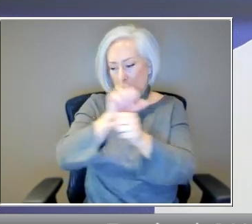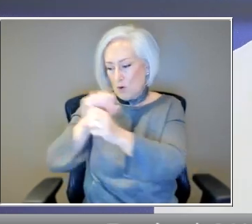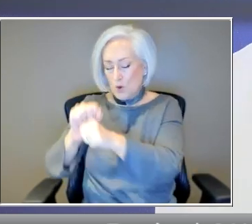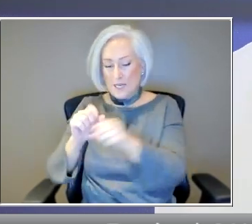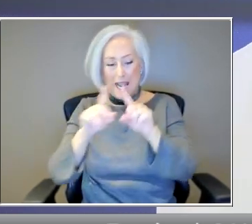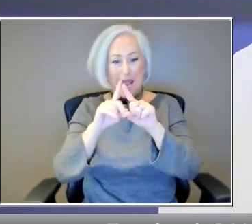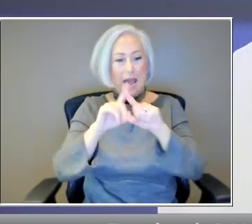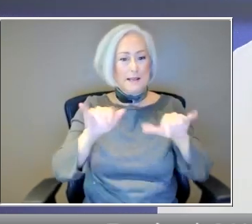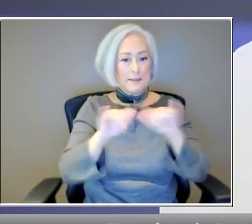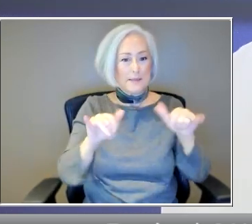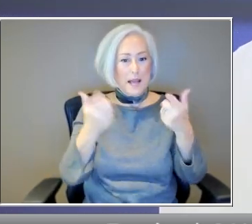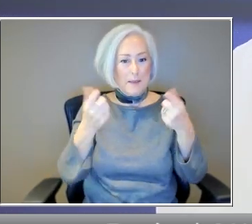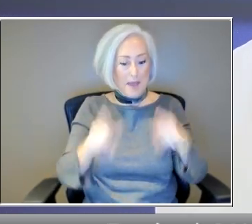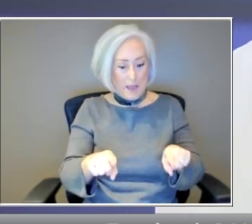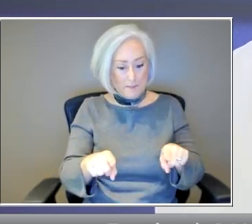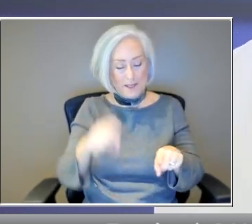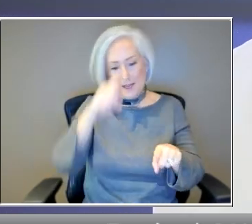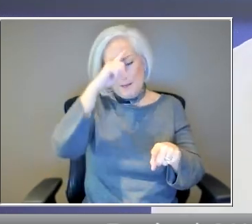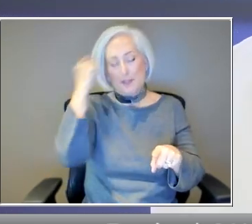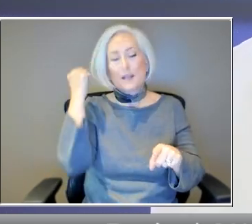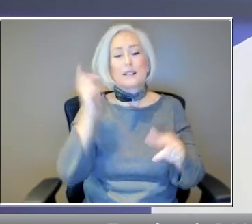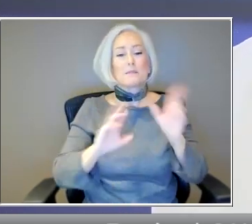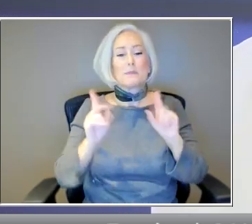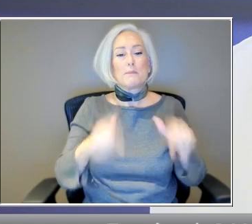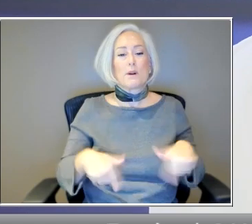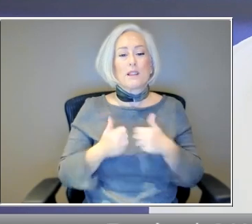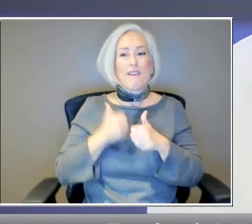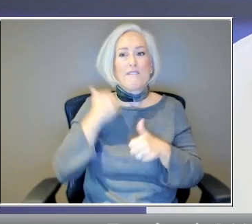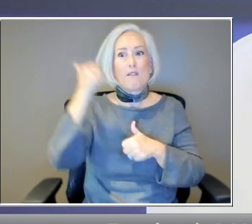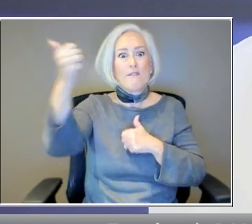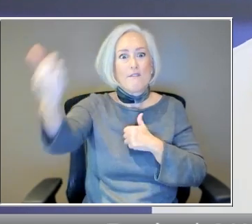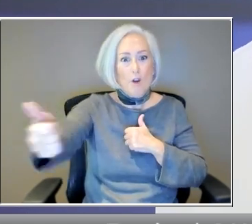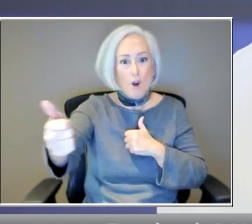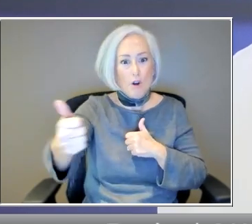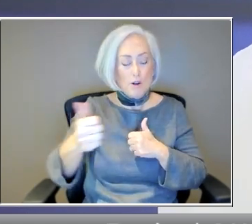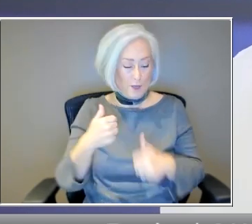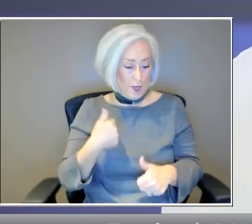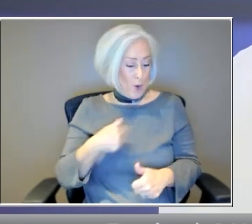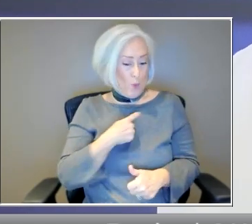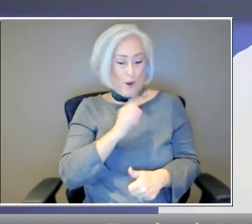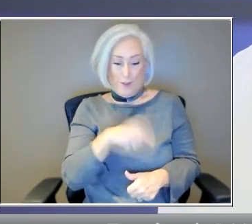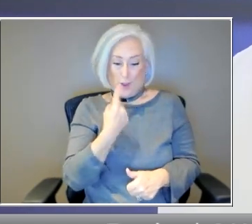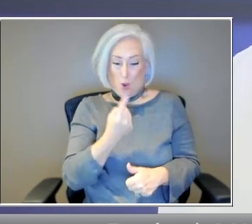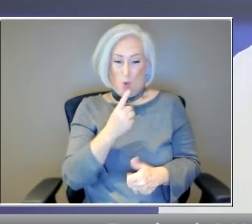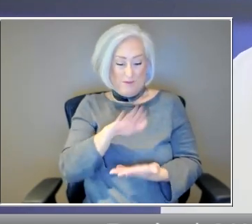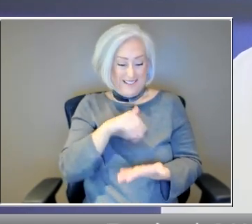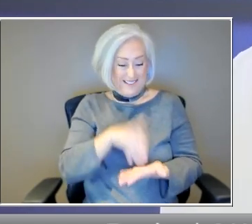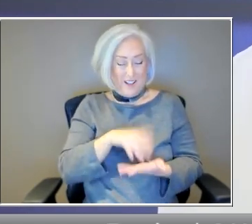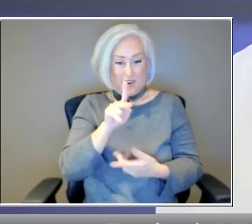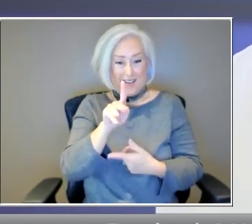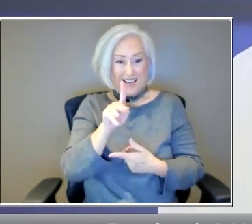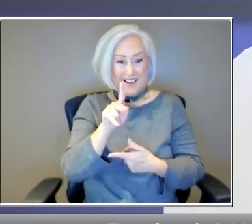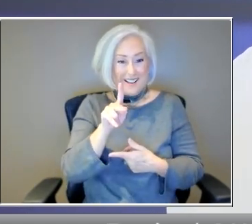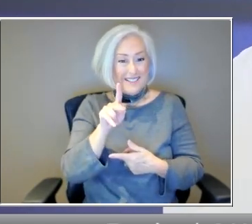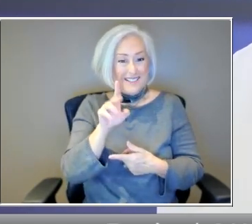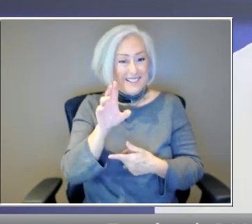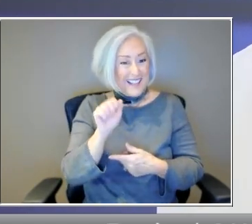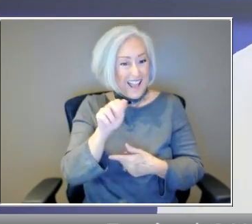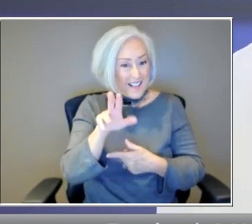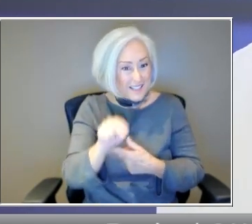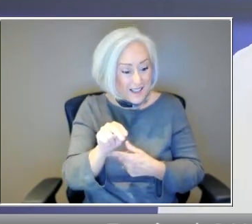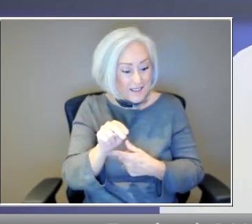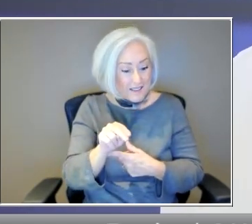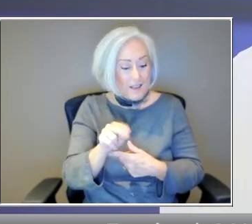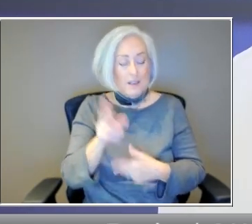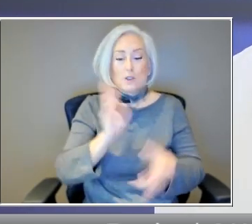so we have a lot of patients who come from a long, long way away, and to have to come to see us and then say, okay, now you need to come back and get